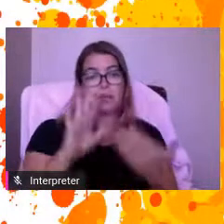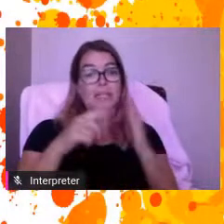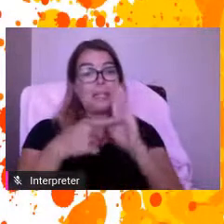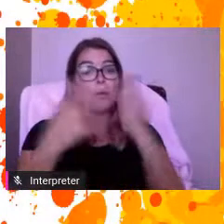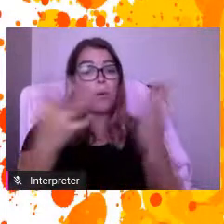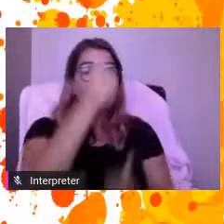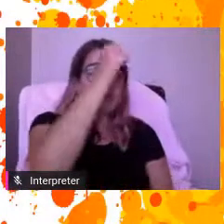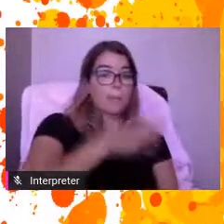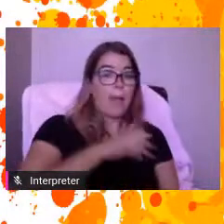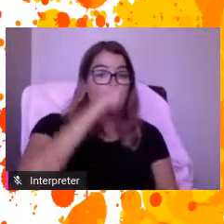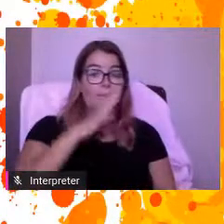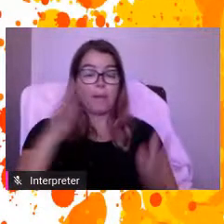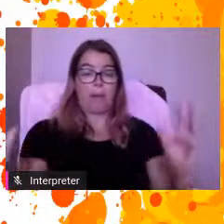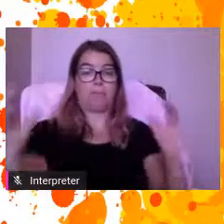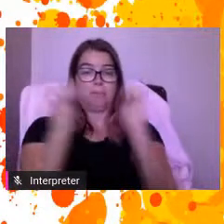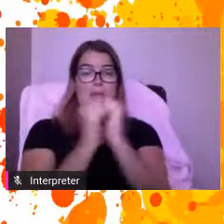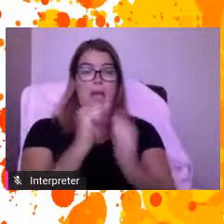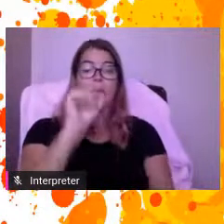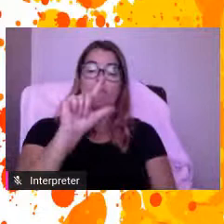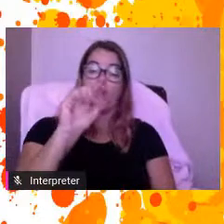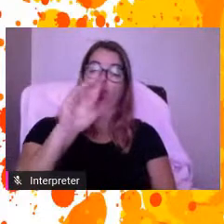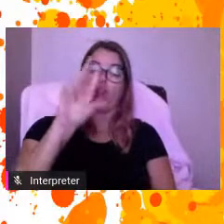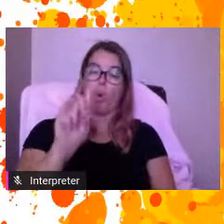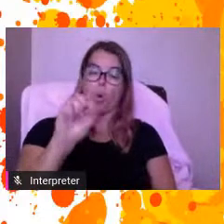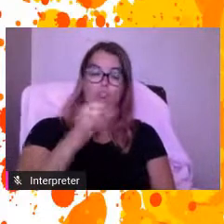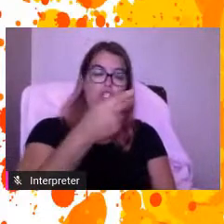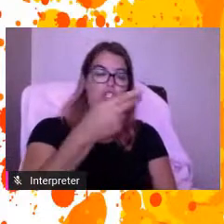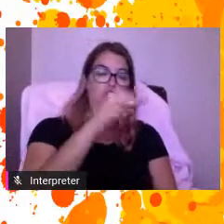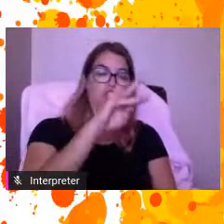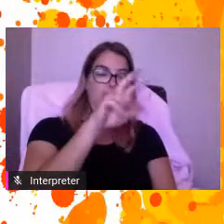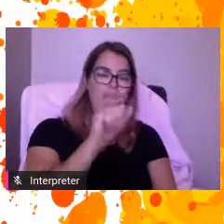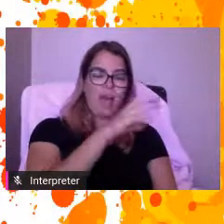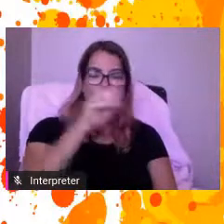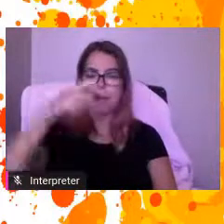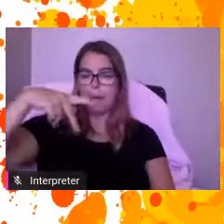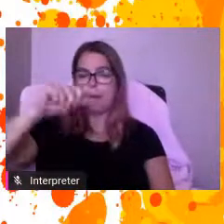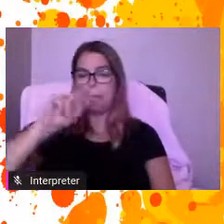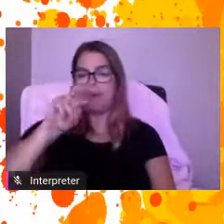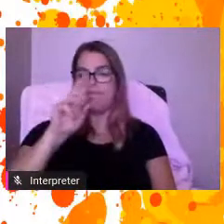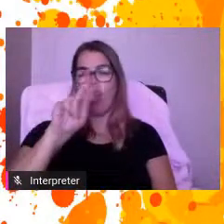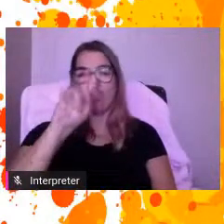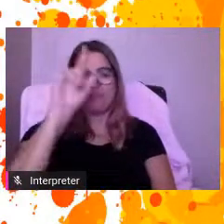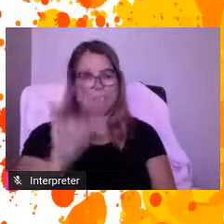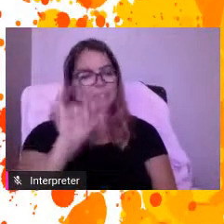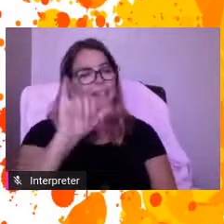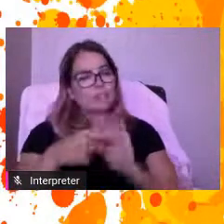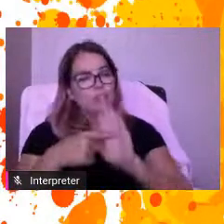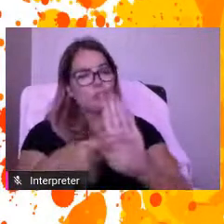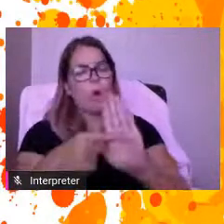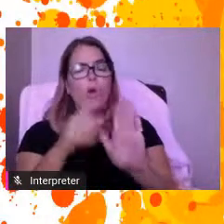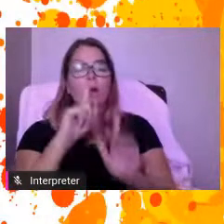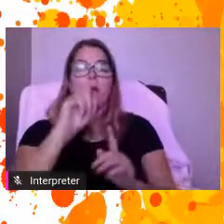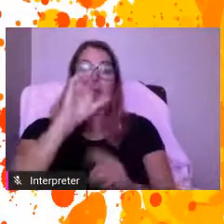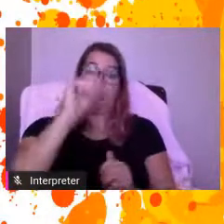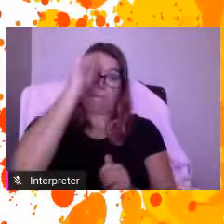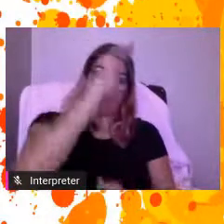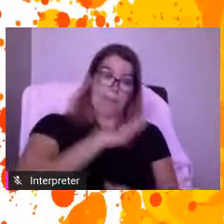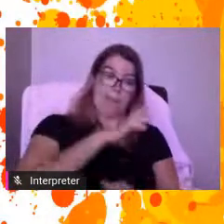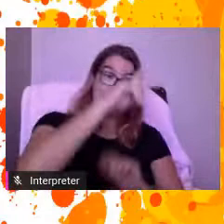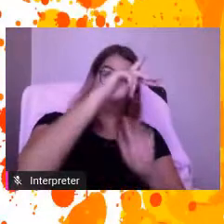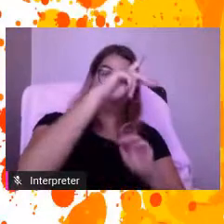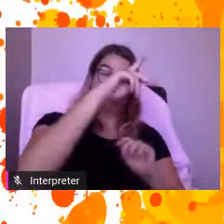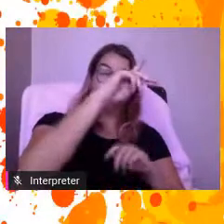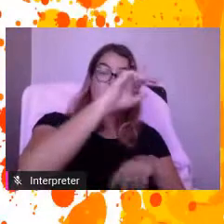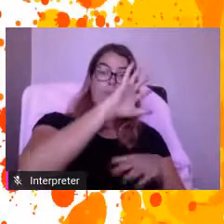form of Lord Shiva and his consort Parvati represent the essential female nature of the male principle of God and the perfect balance